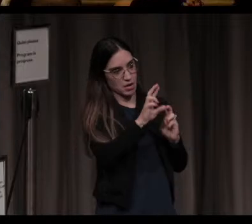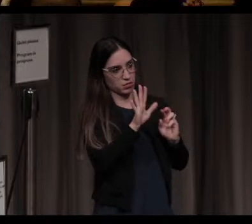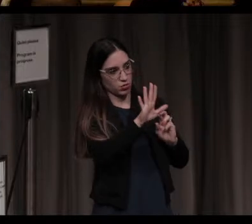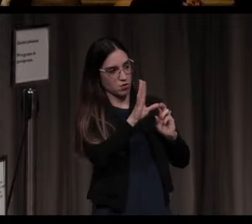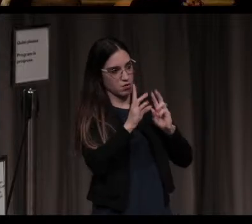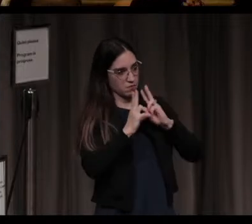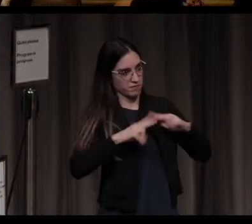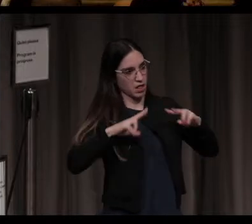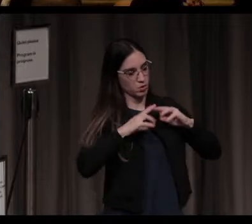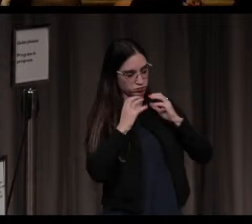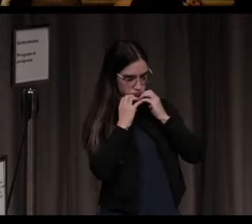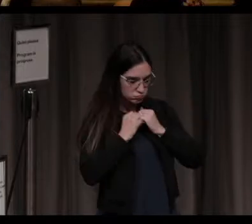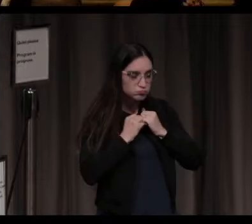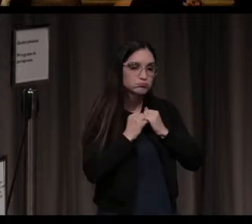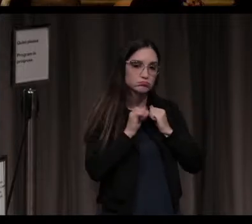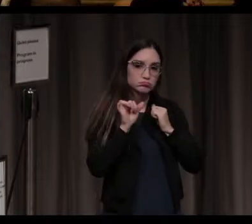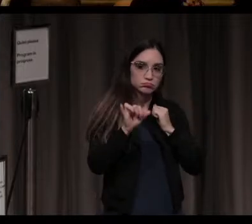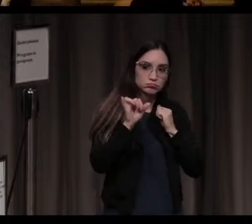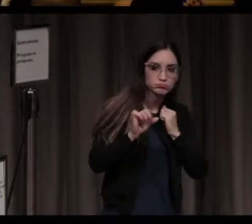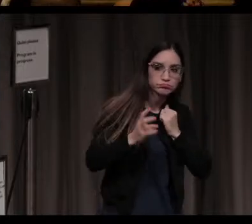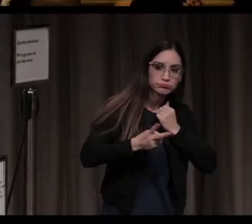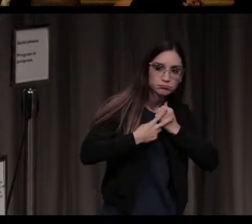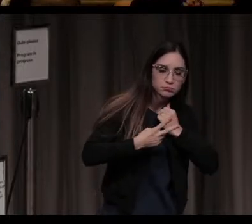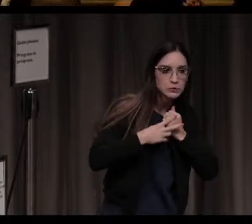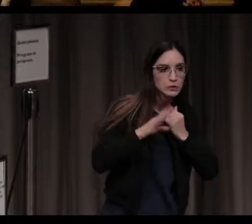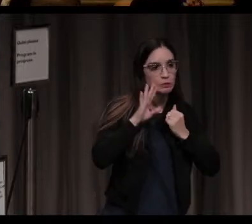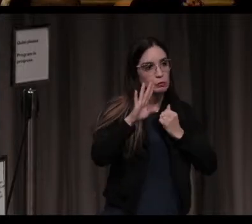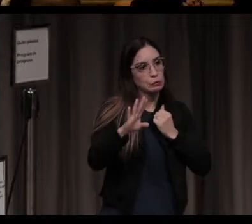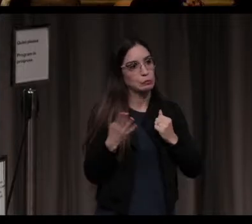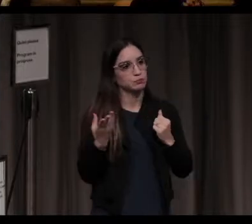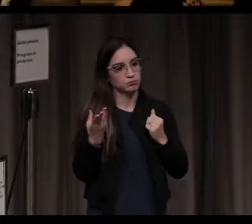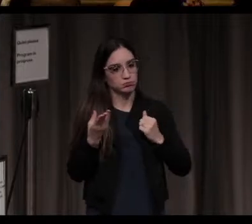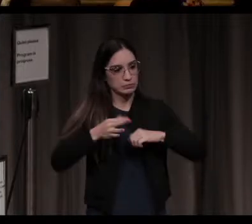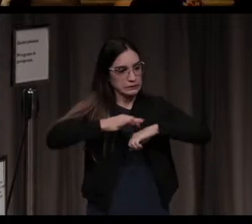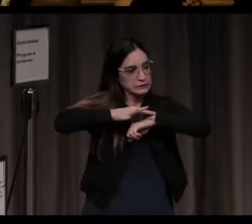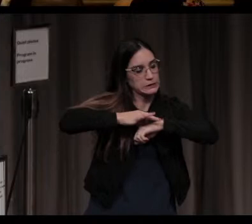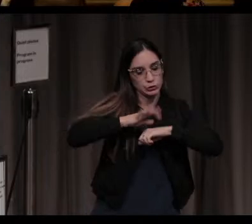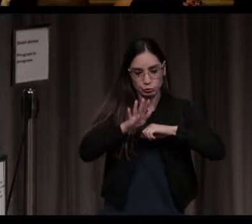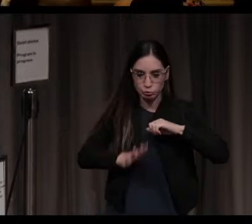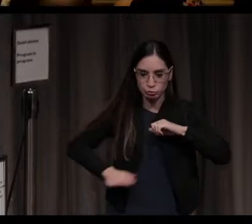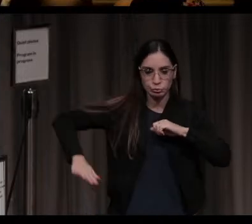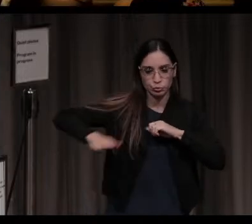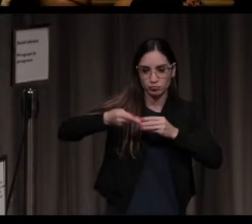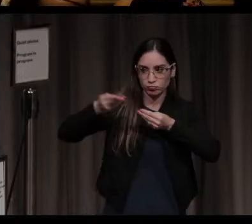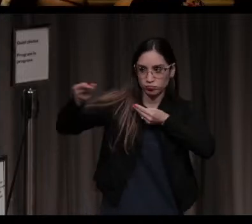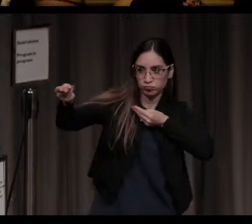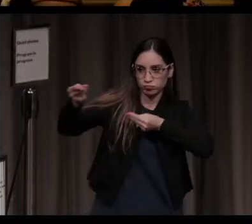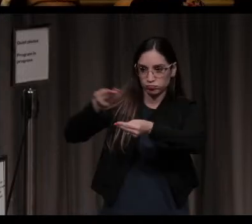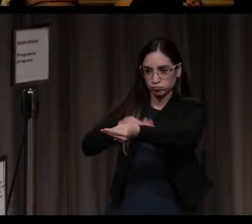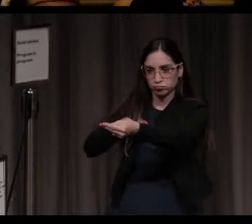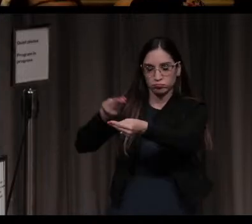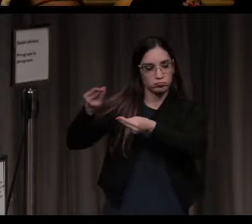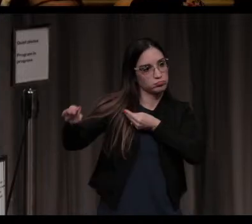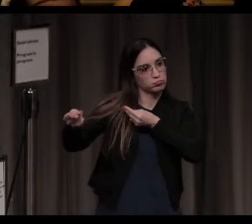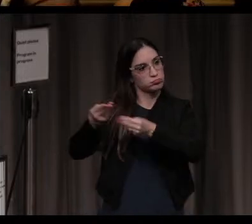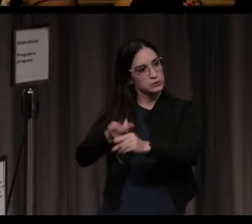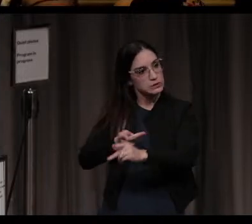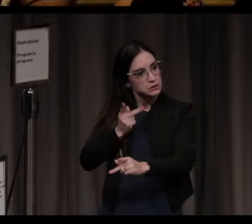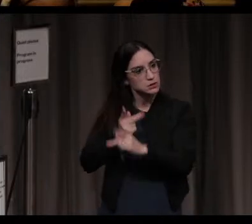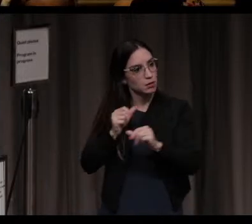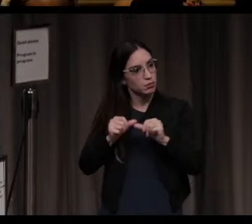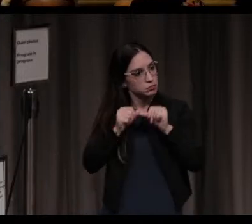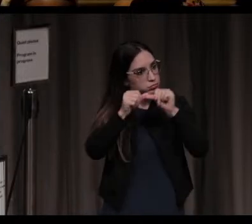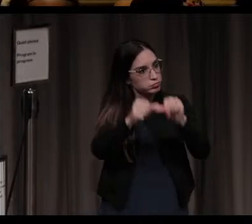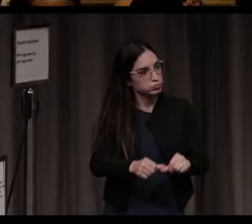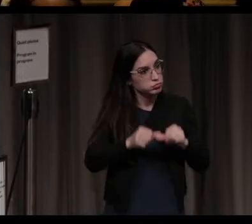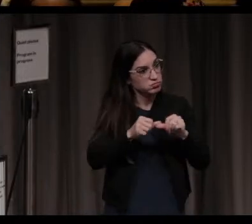So our values of, you know, representing nature and reciprocity and relating to one another, but that doesn't mean we can't continue and we can't grow